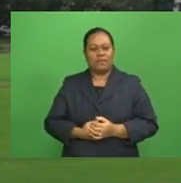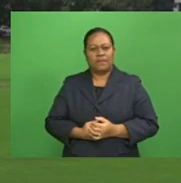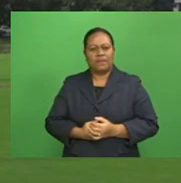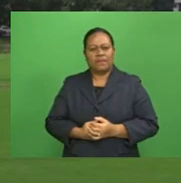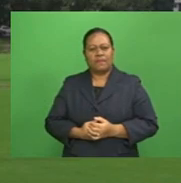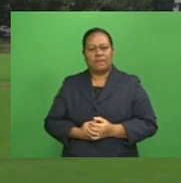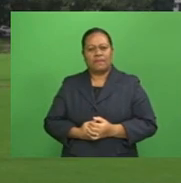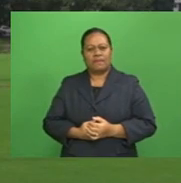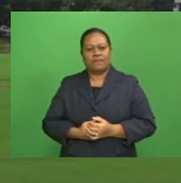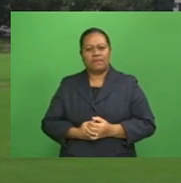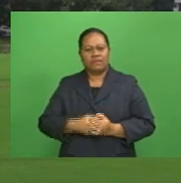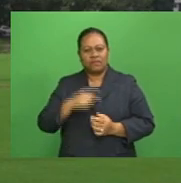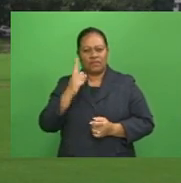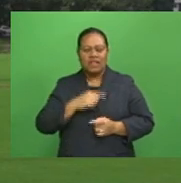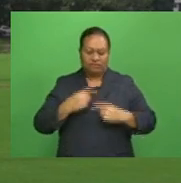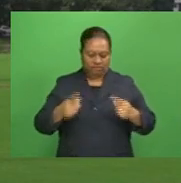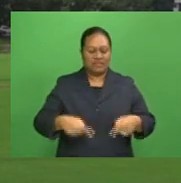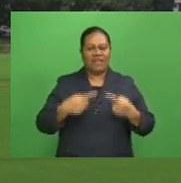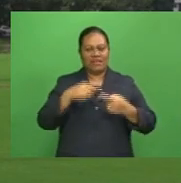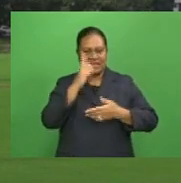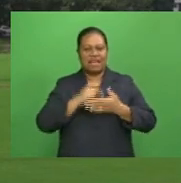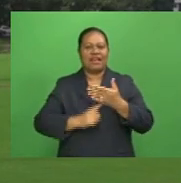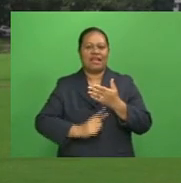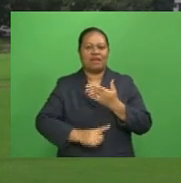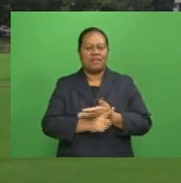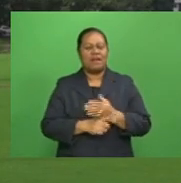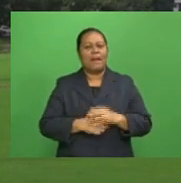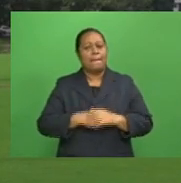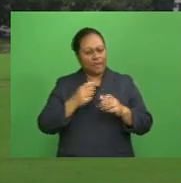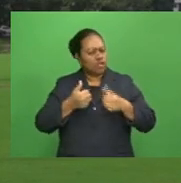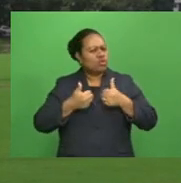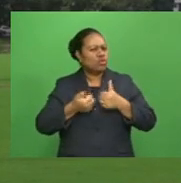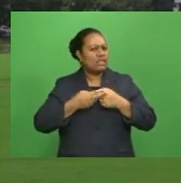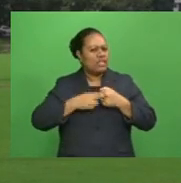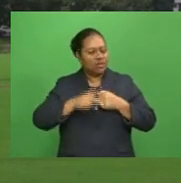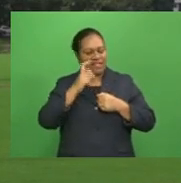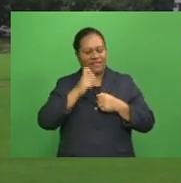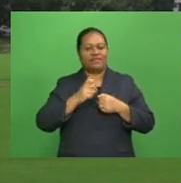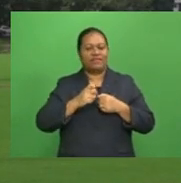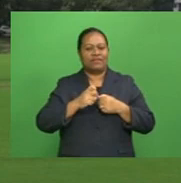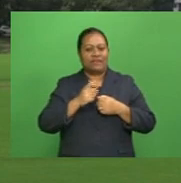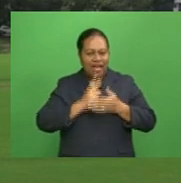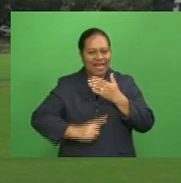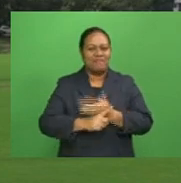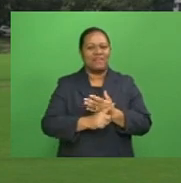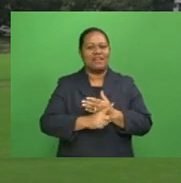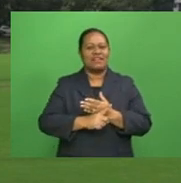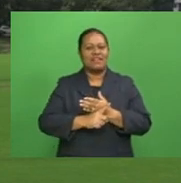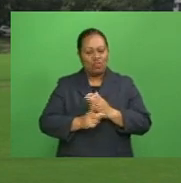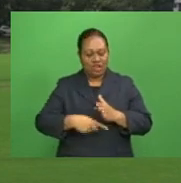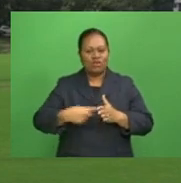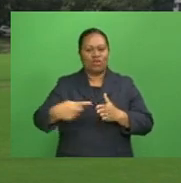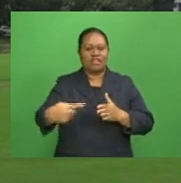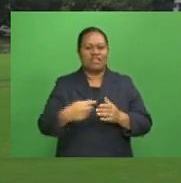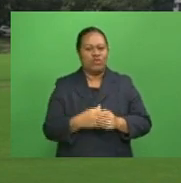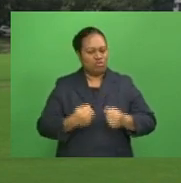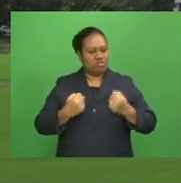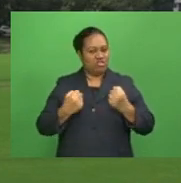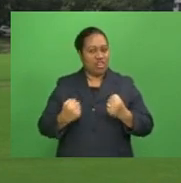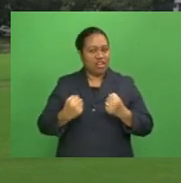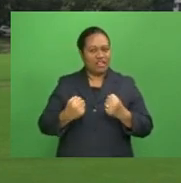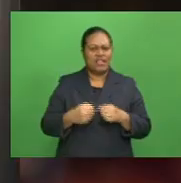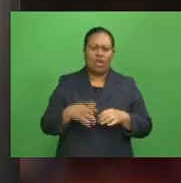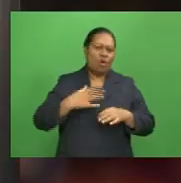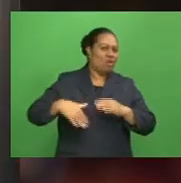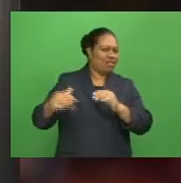we'll need to be able to have the competition. So it's great news if we're able to do it. We'll continue with our pathway and strengthen our